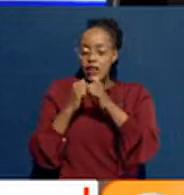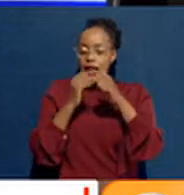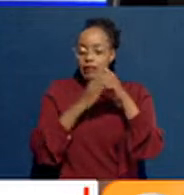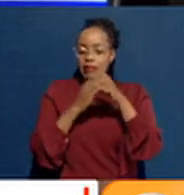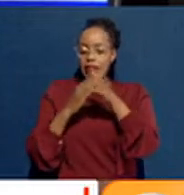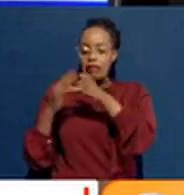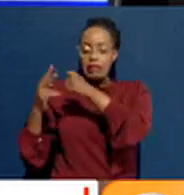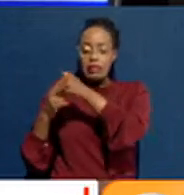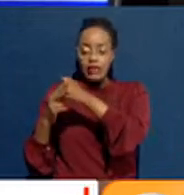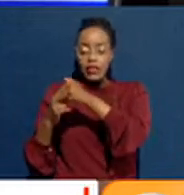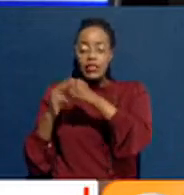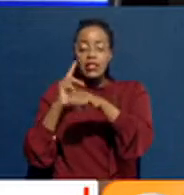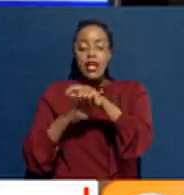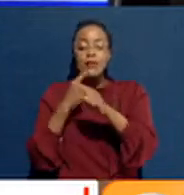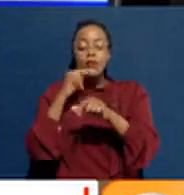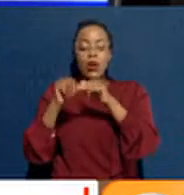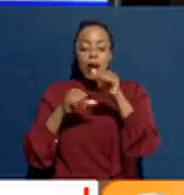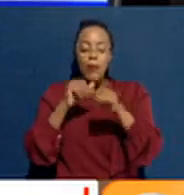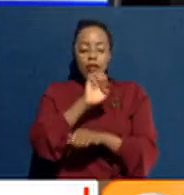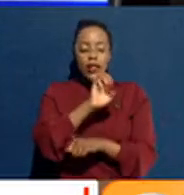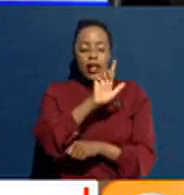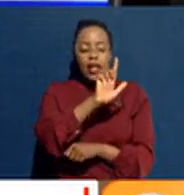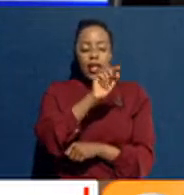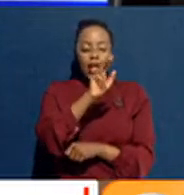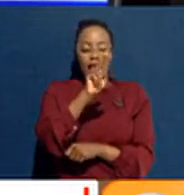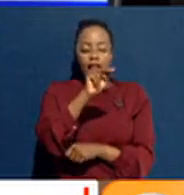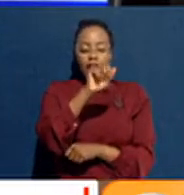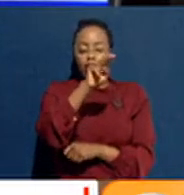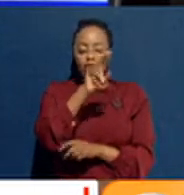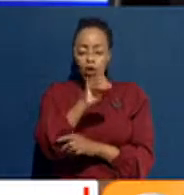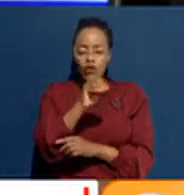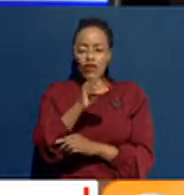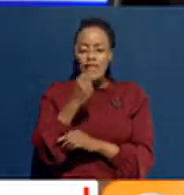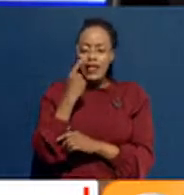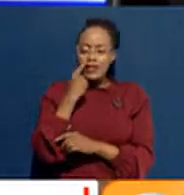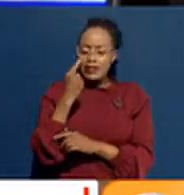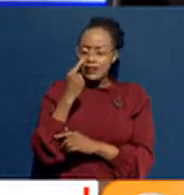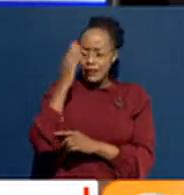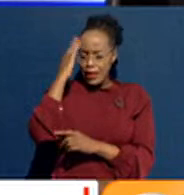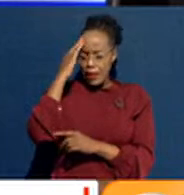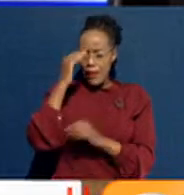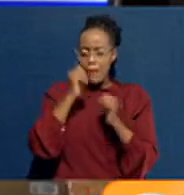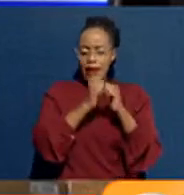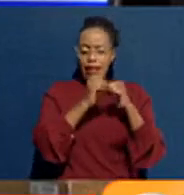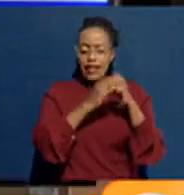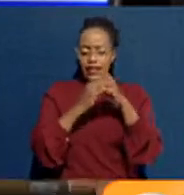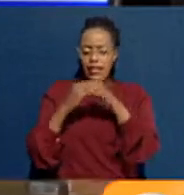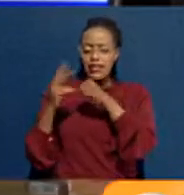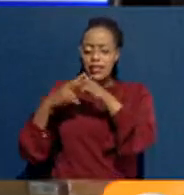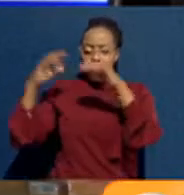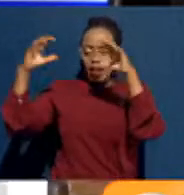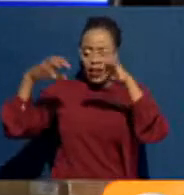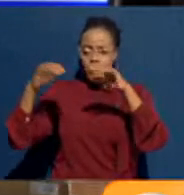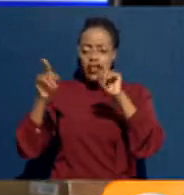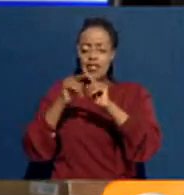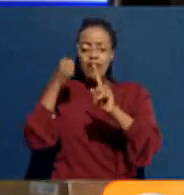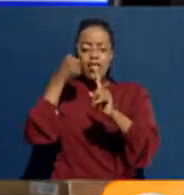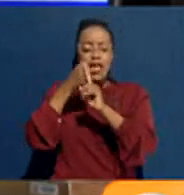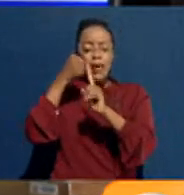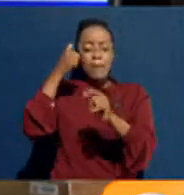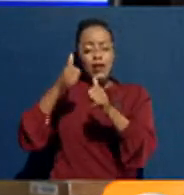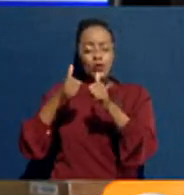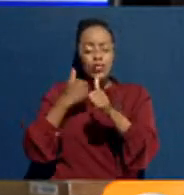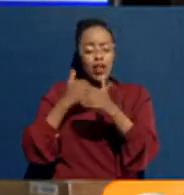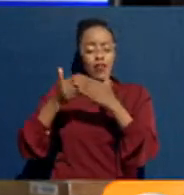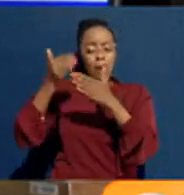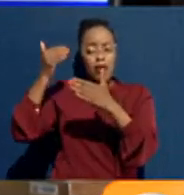1997, whereby now when we talk about El Nino, people normally just refer to what was there in 1997, and they also referring to the impact which was there